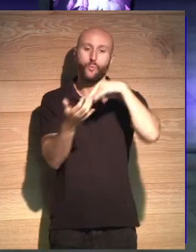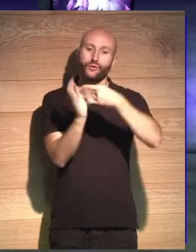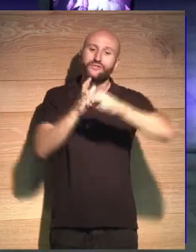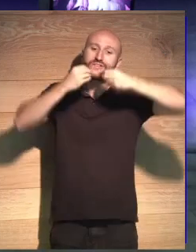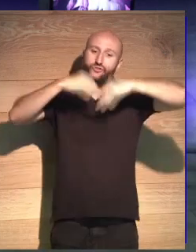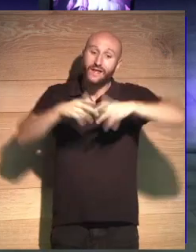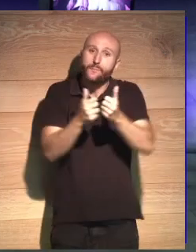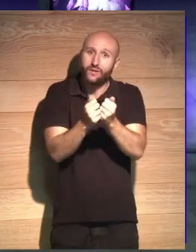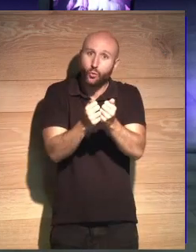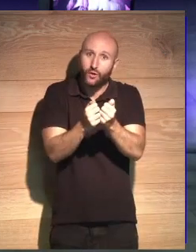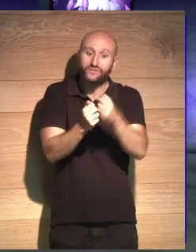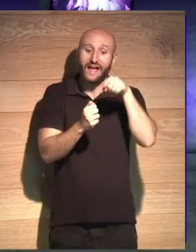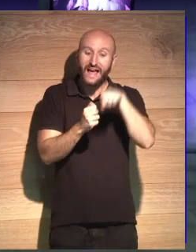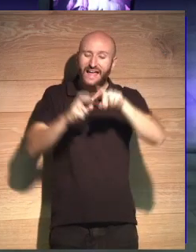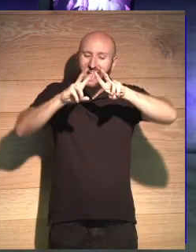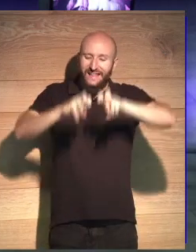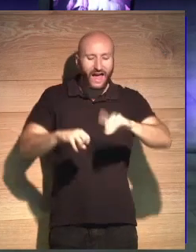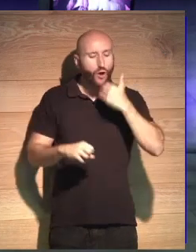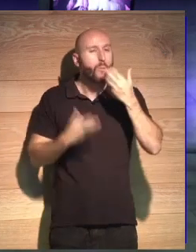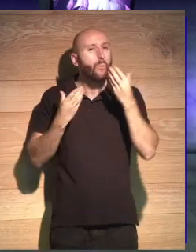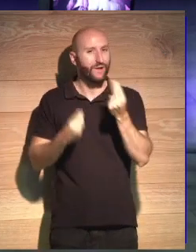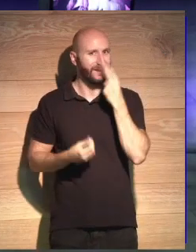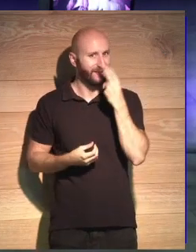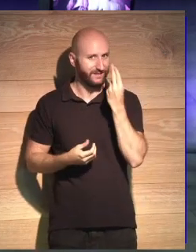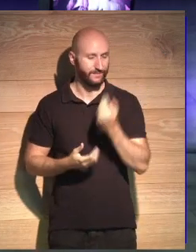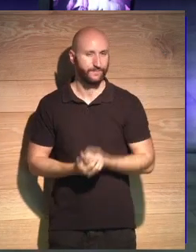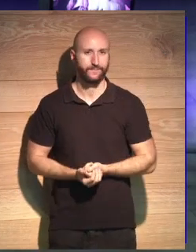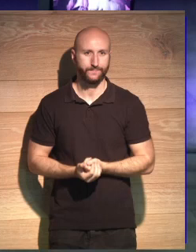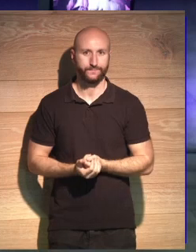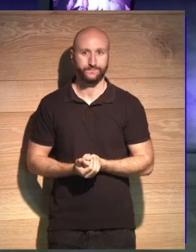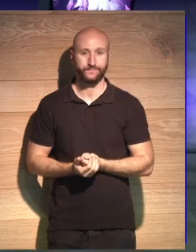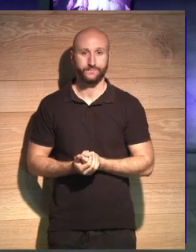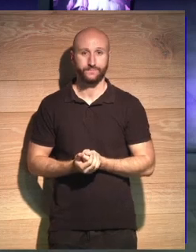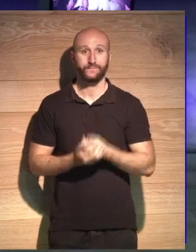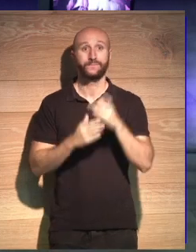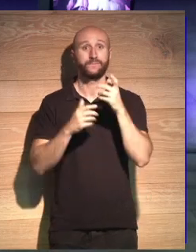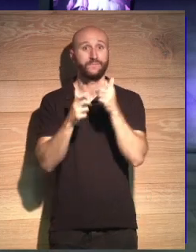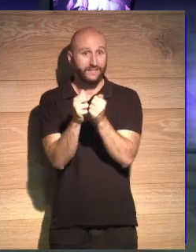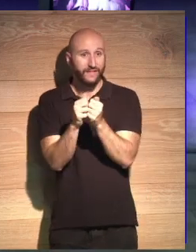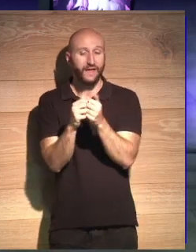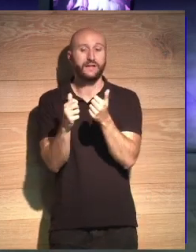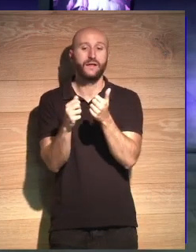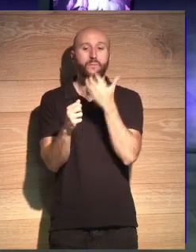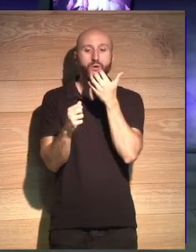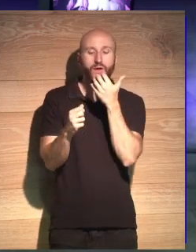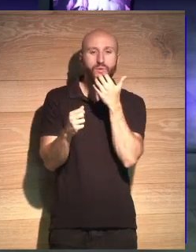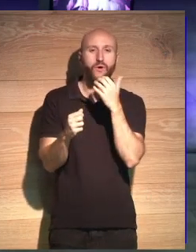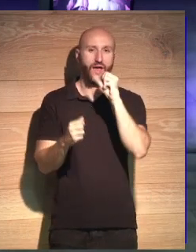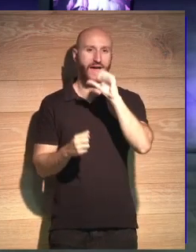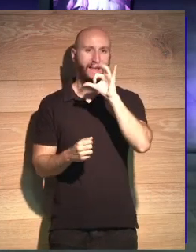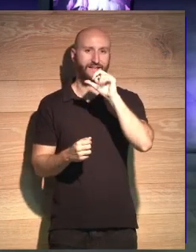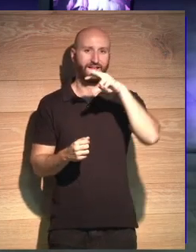line of work where we're going to analyze something that I'm very interested in. We're not going to analyze video games from